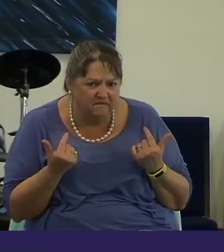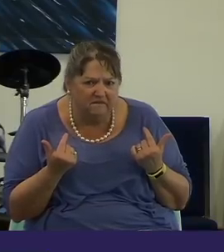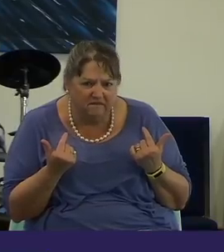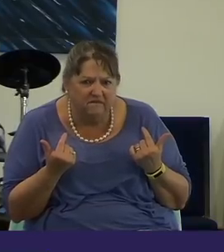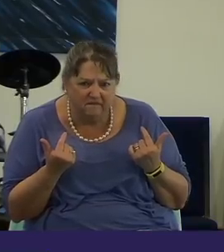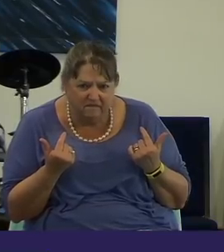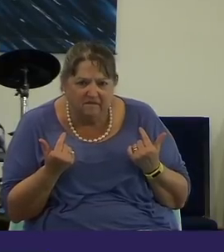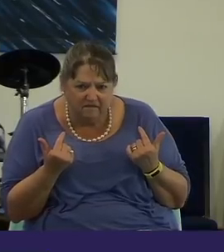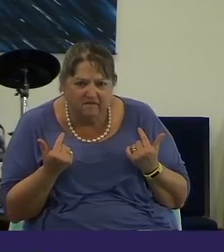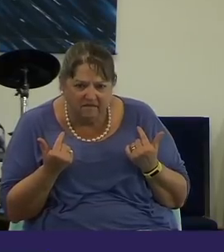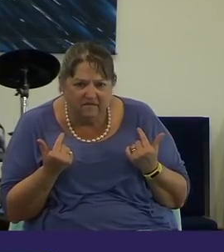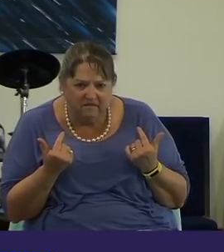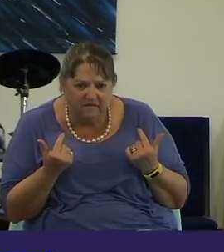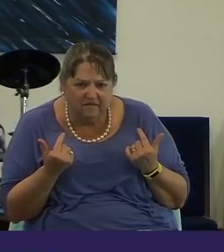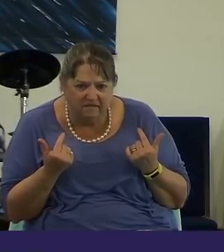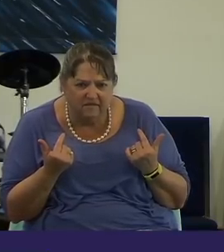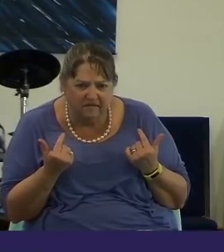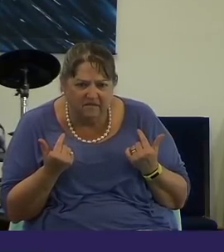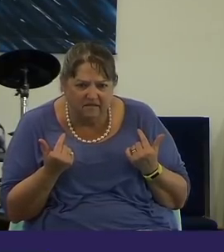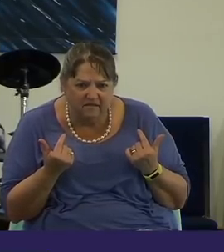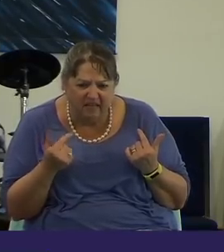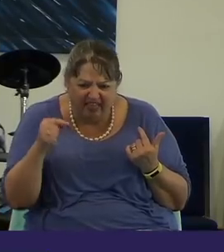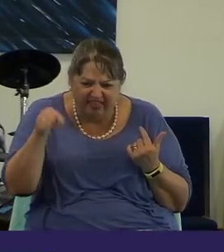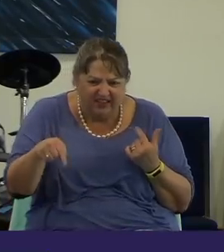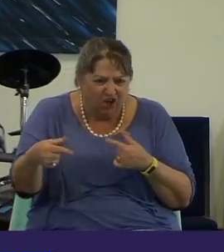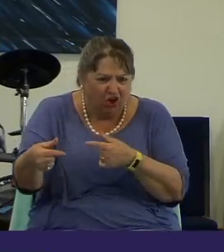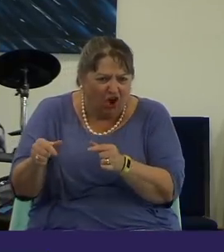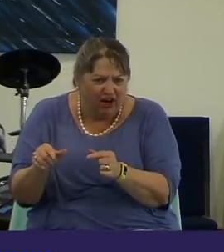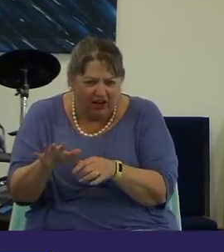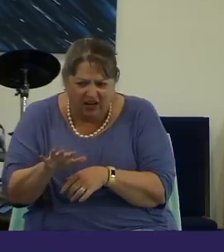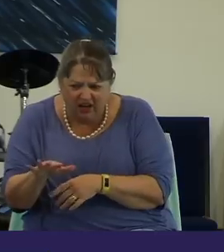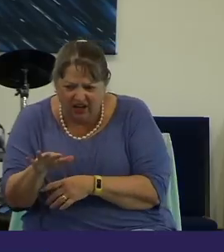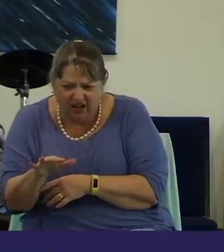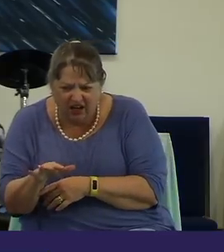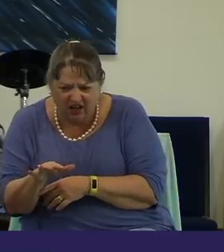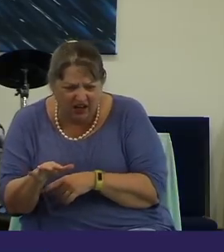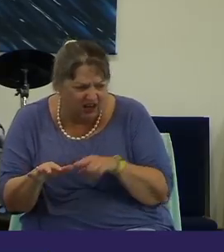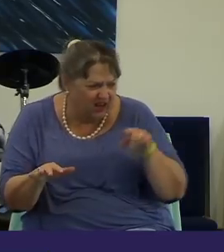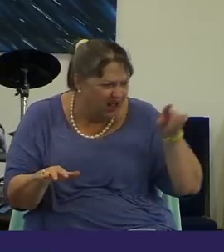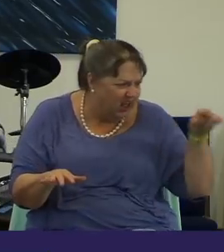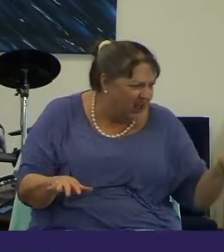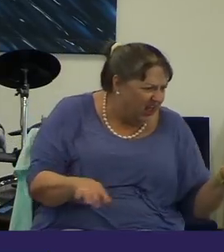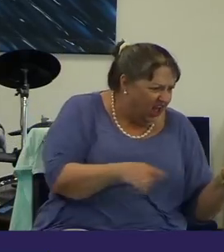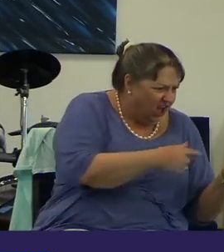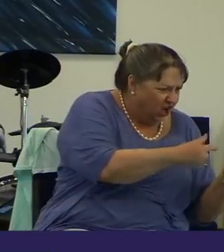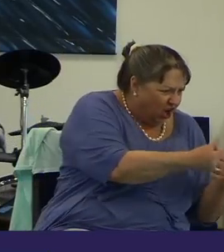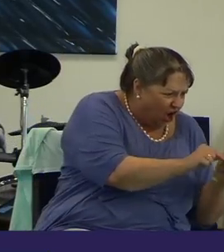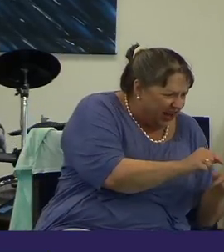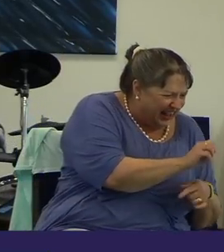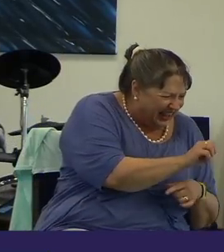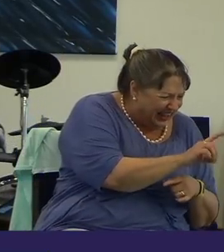So if in the Garden of Eden, if in the Garden of Eden,